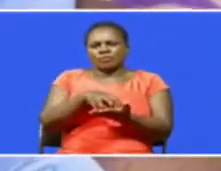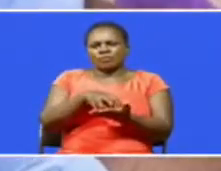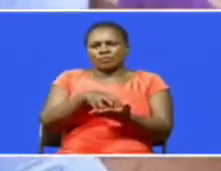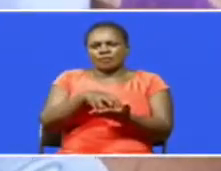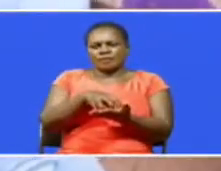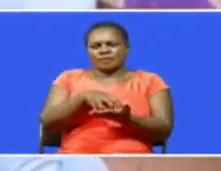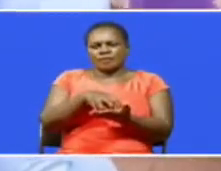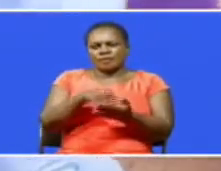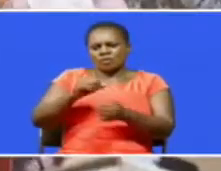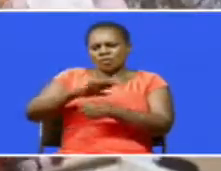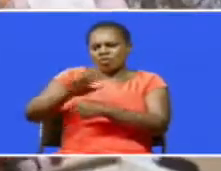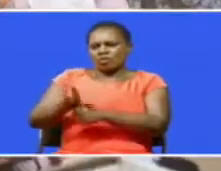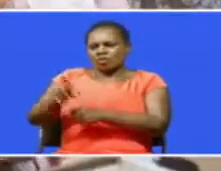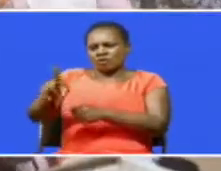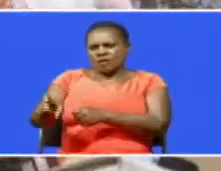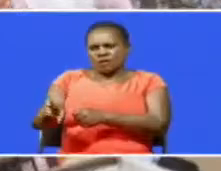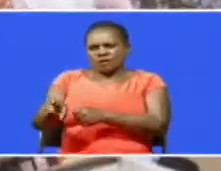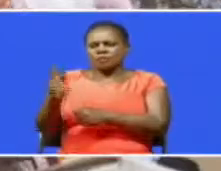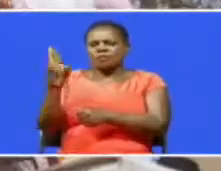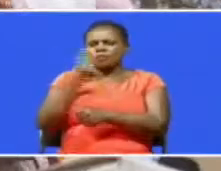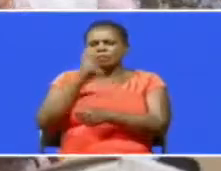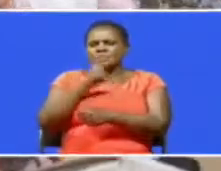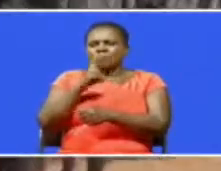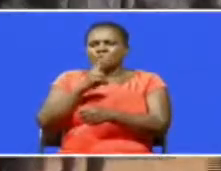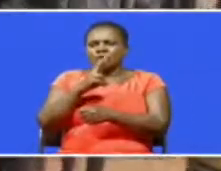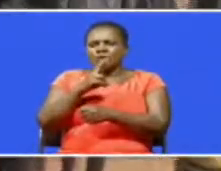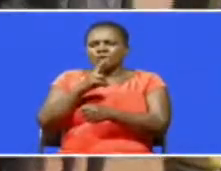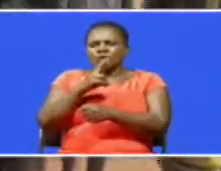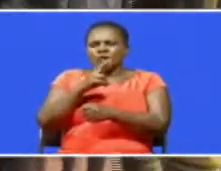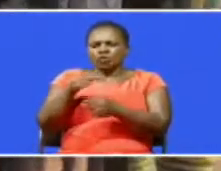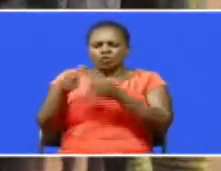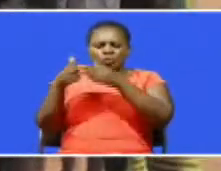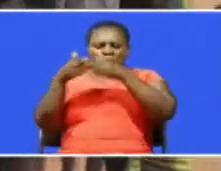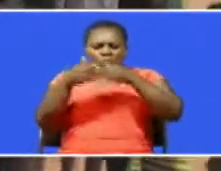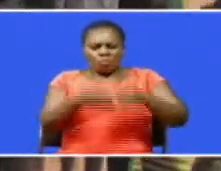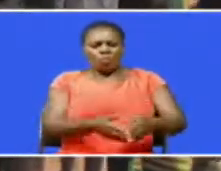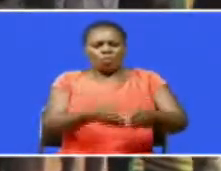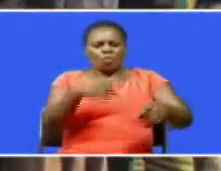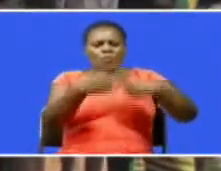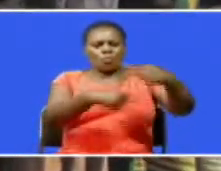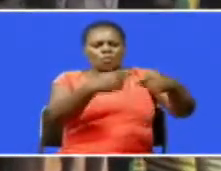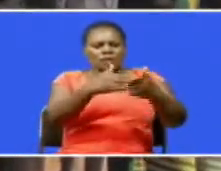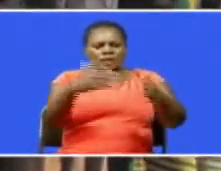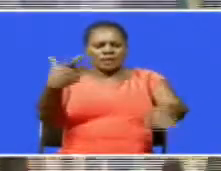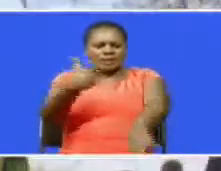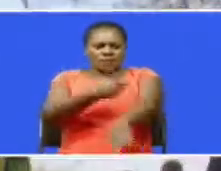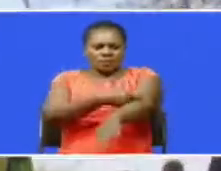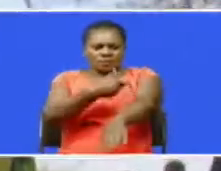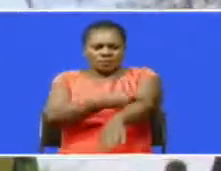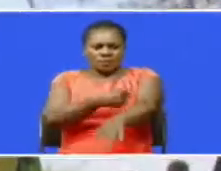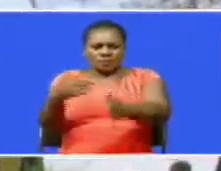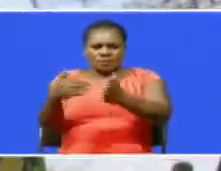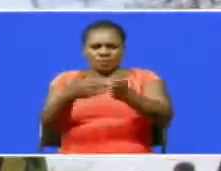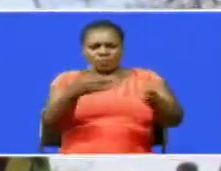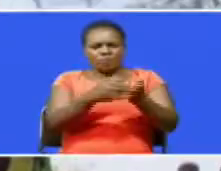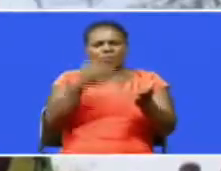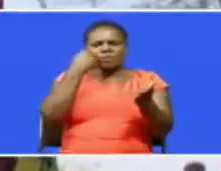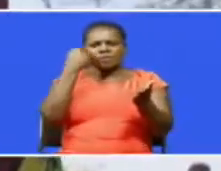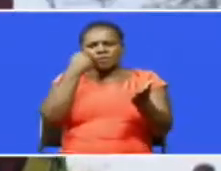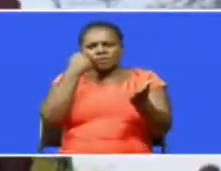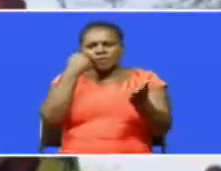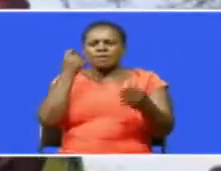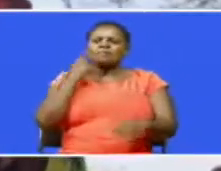to come. COVID-19 pandemic threatens to unwind decades of progress against vaccine-preventable diseases